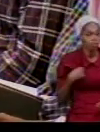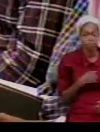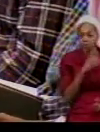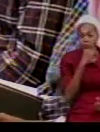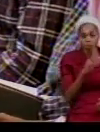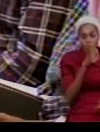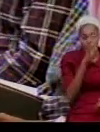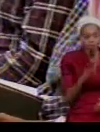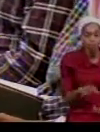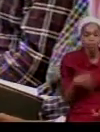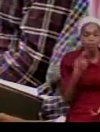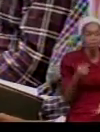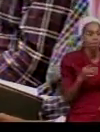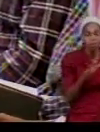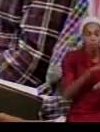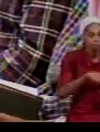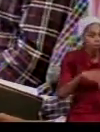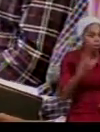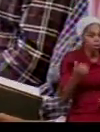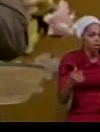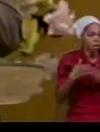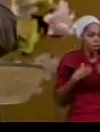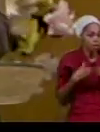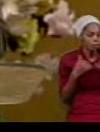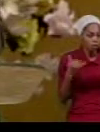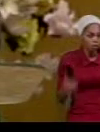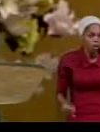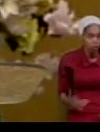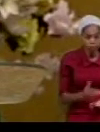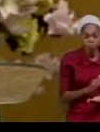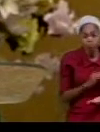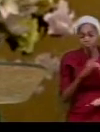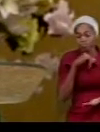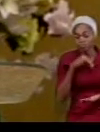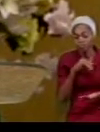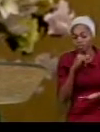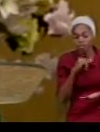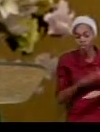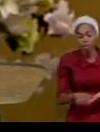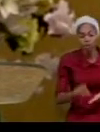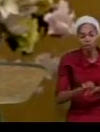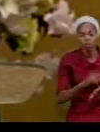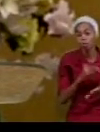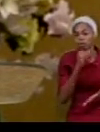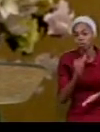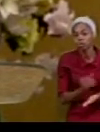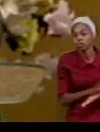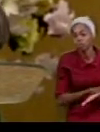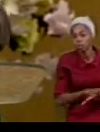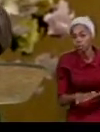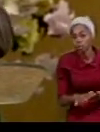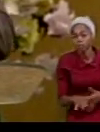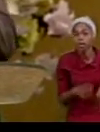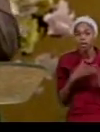and unclean animal. And then, of course, there is something vital that God wanted